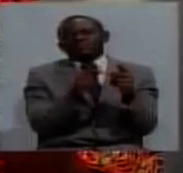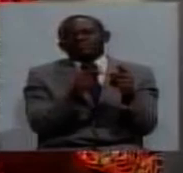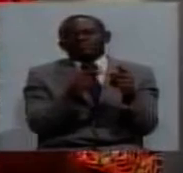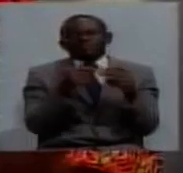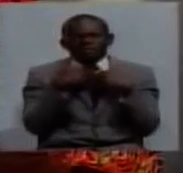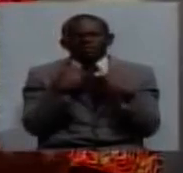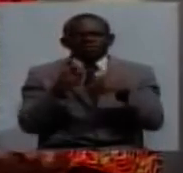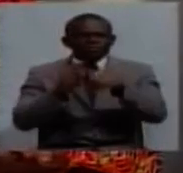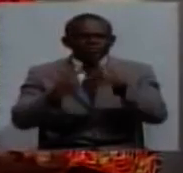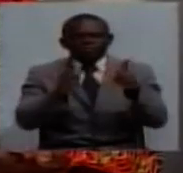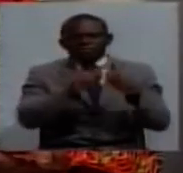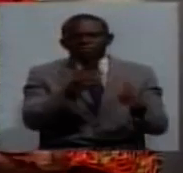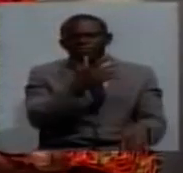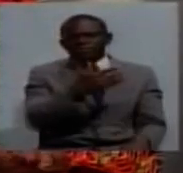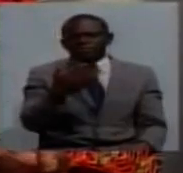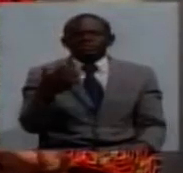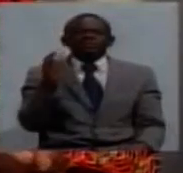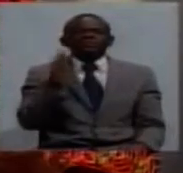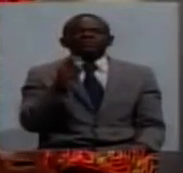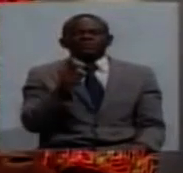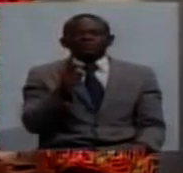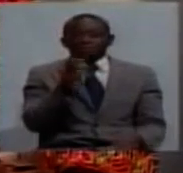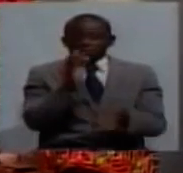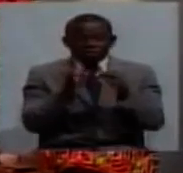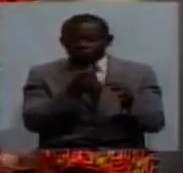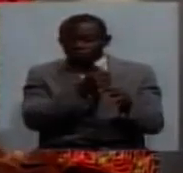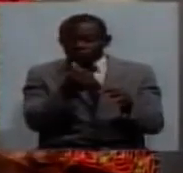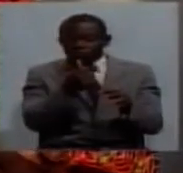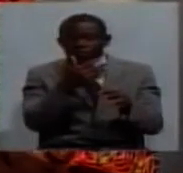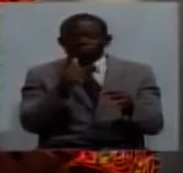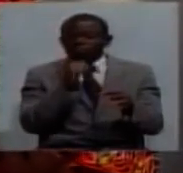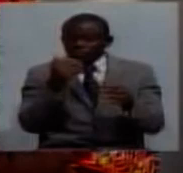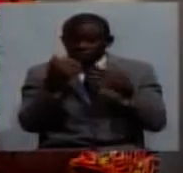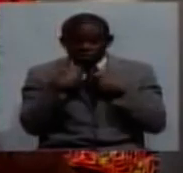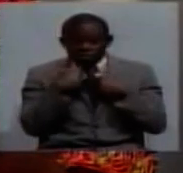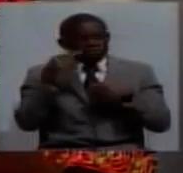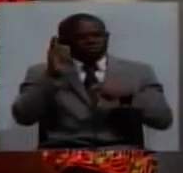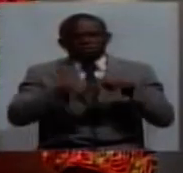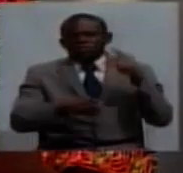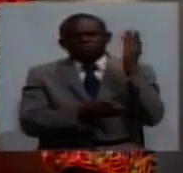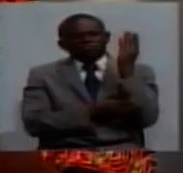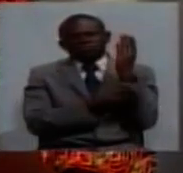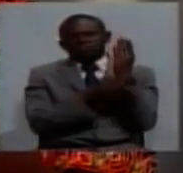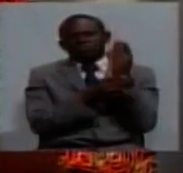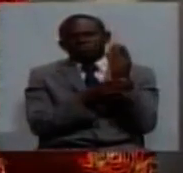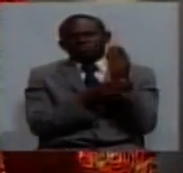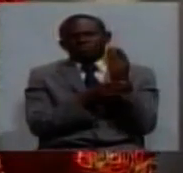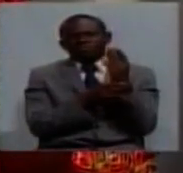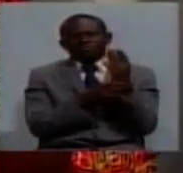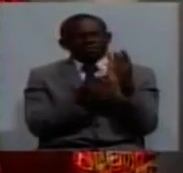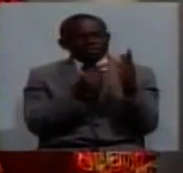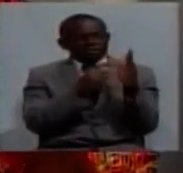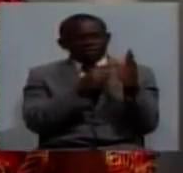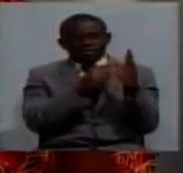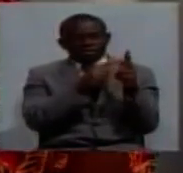we're saying without this, we can as well forget about moving forward. So the 3 areas that we've said let's focus on is